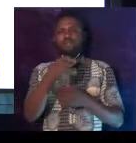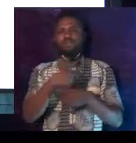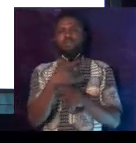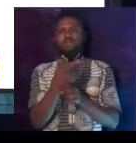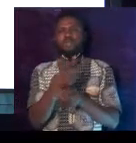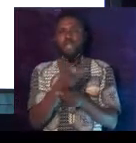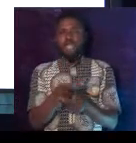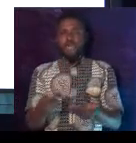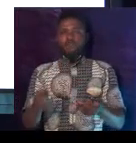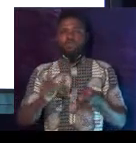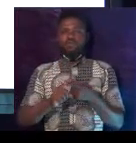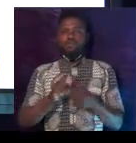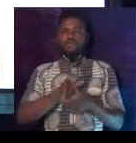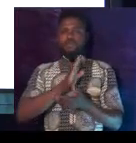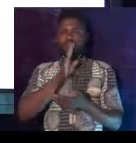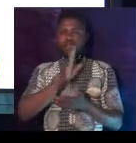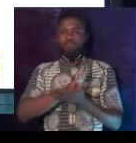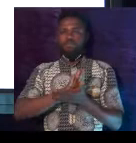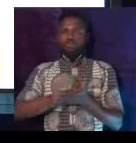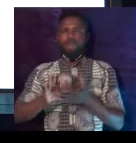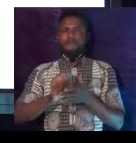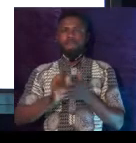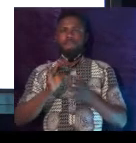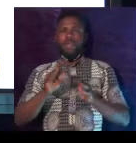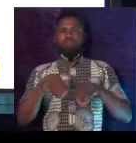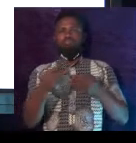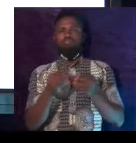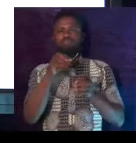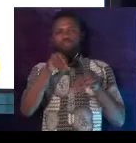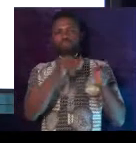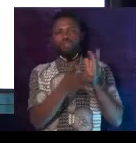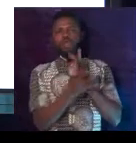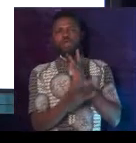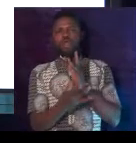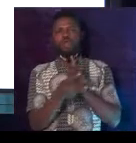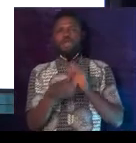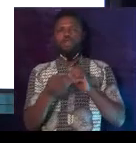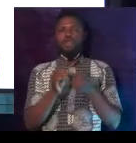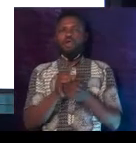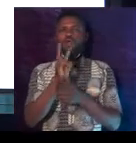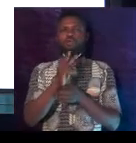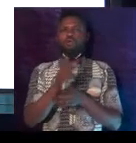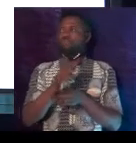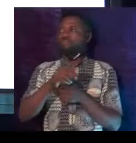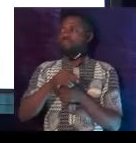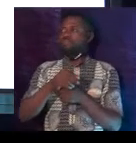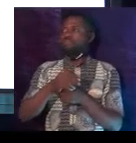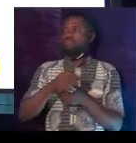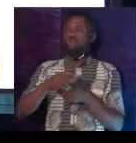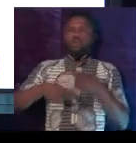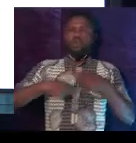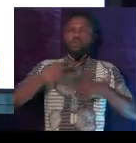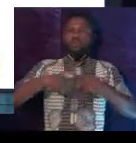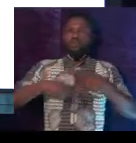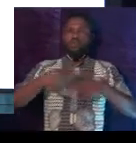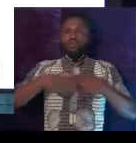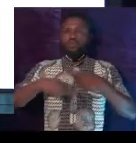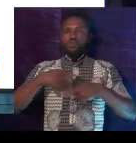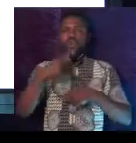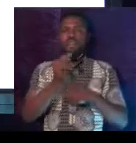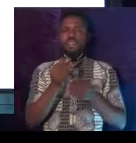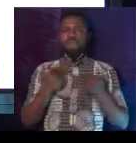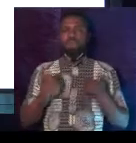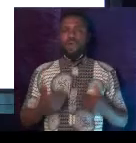that you make the surface smoother, you apply oil or grease. That's the first one. The second one is roll the bodies instead of sliding